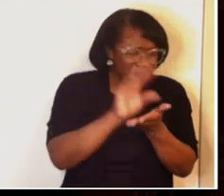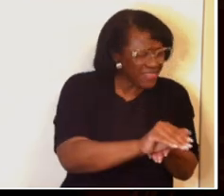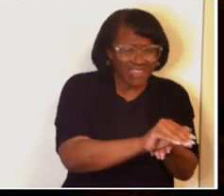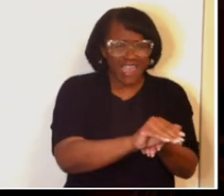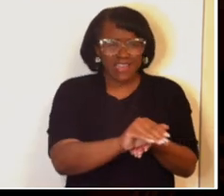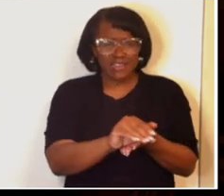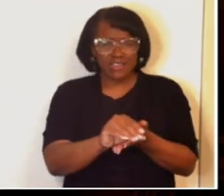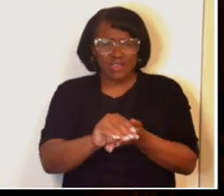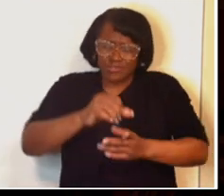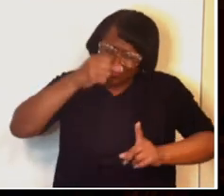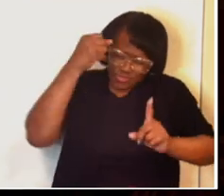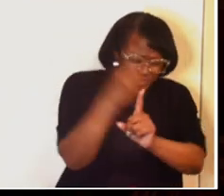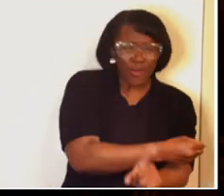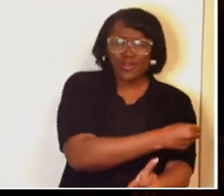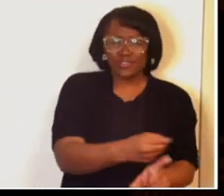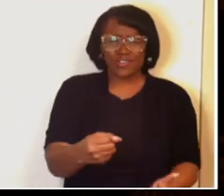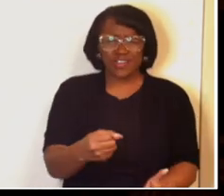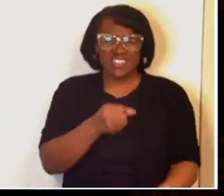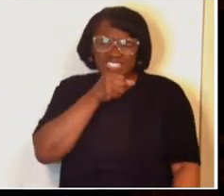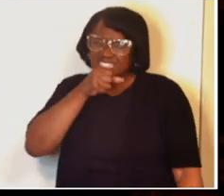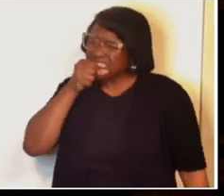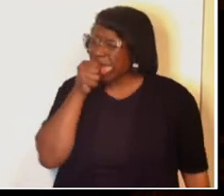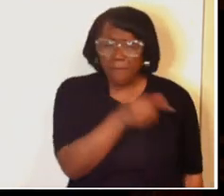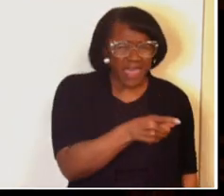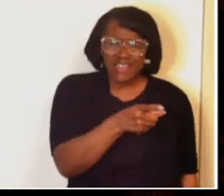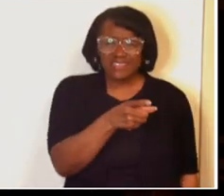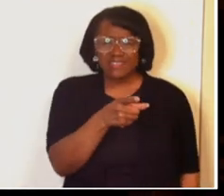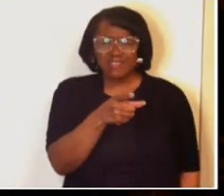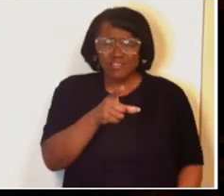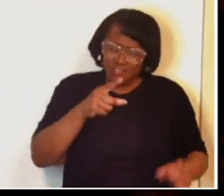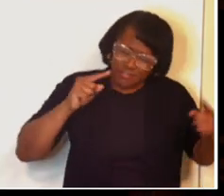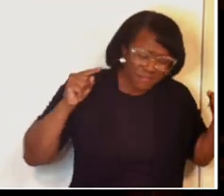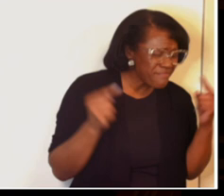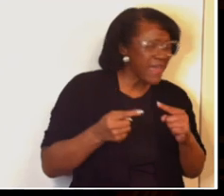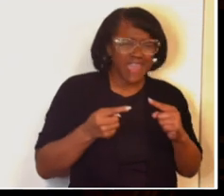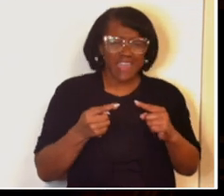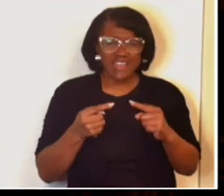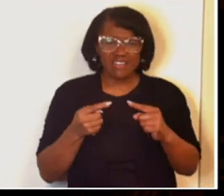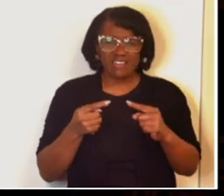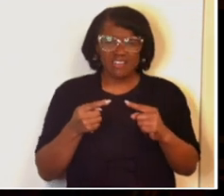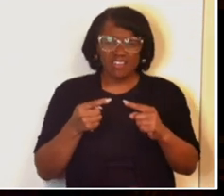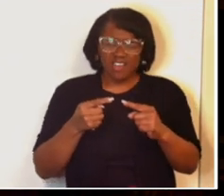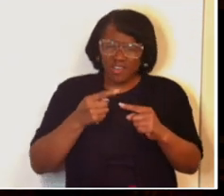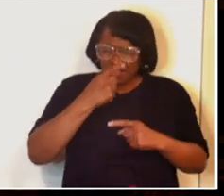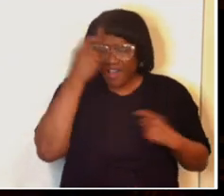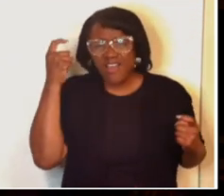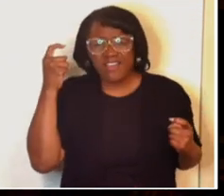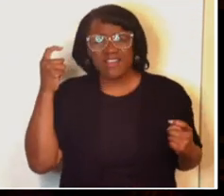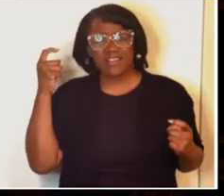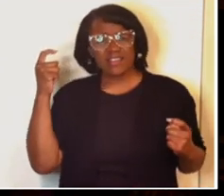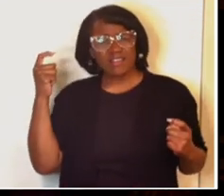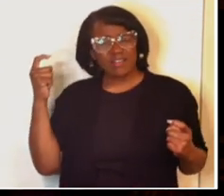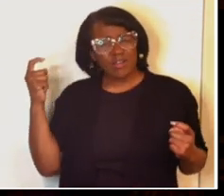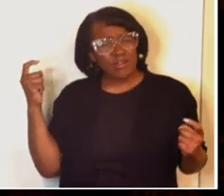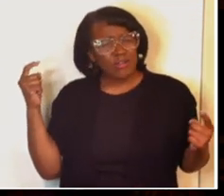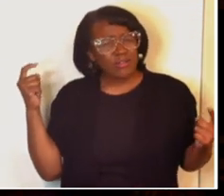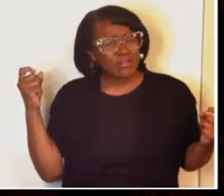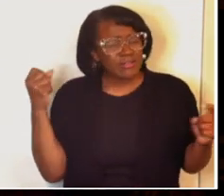spit, maim, scar, wound, tie up to a